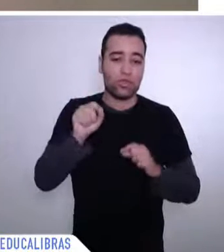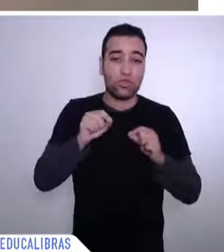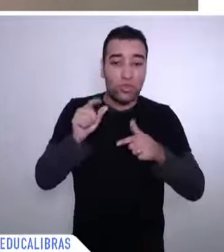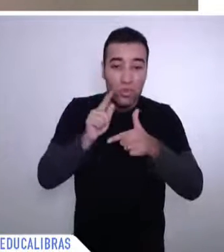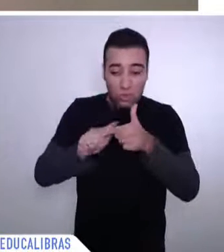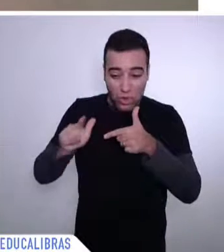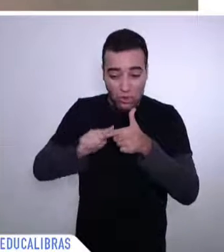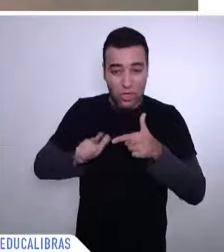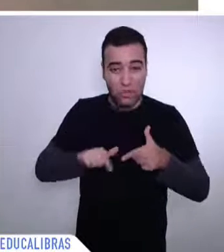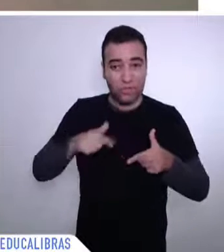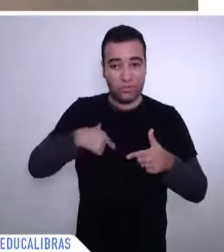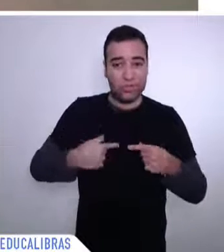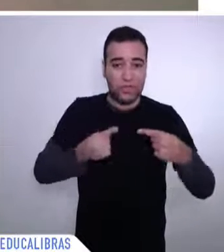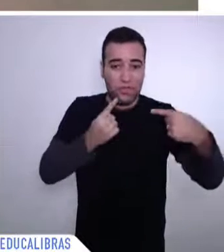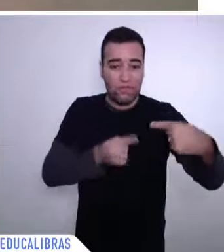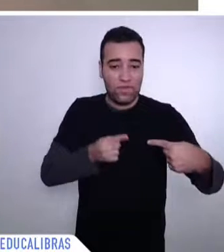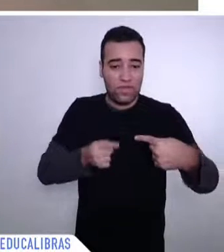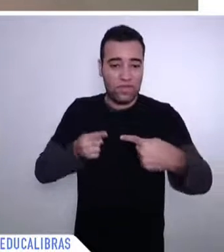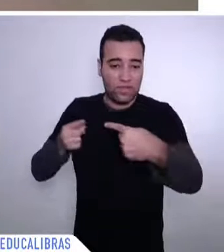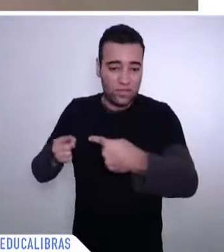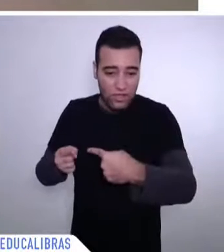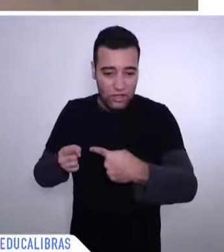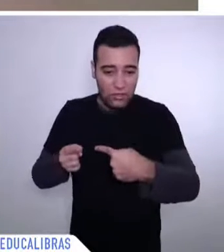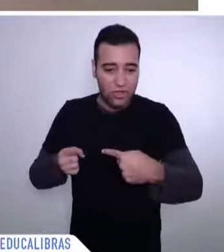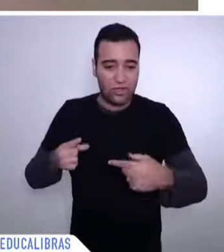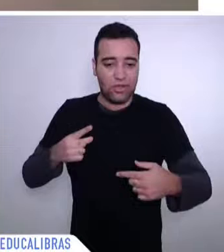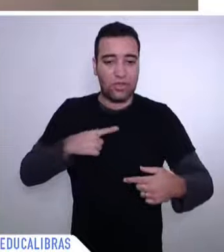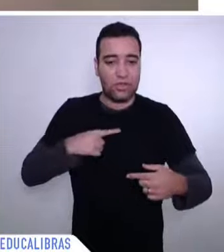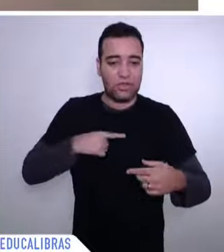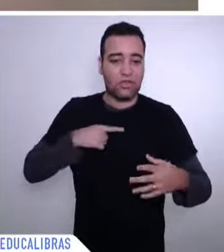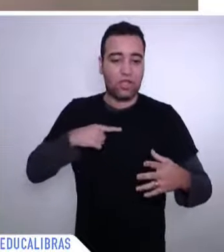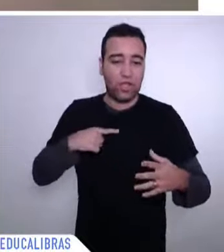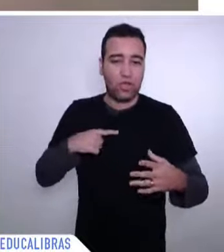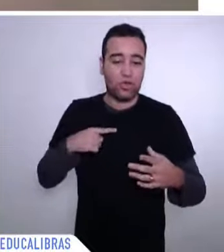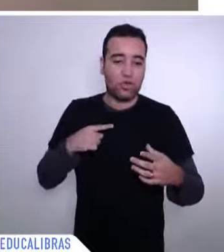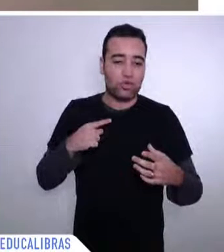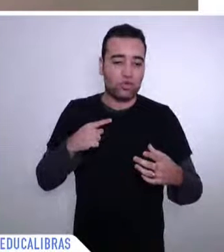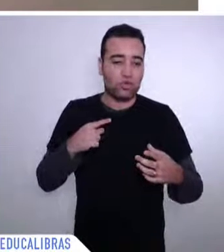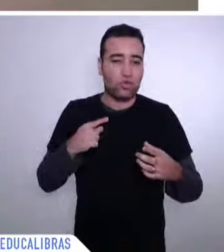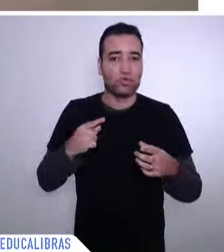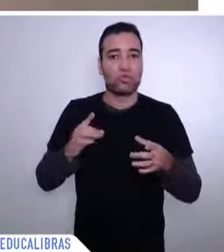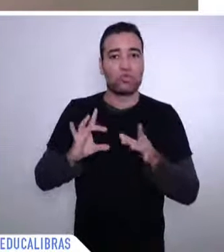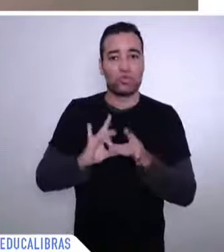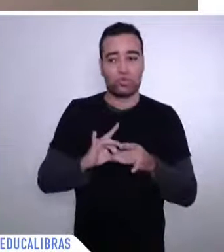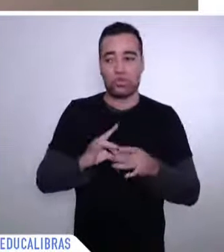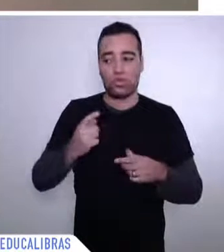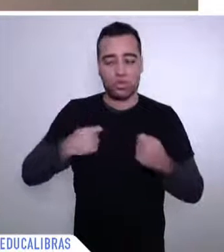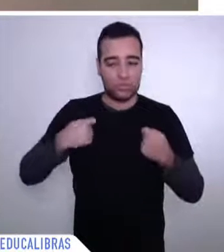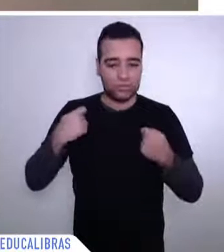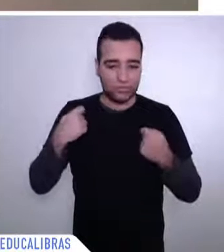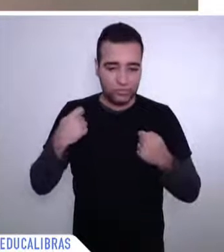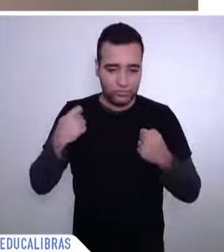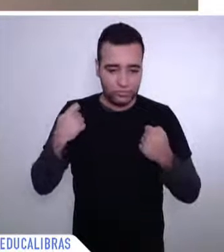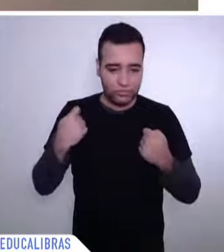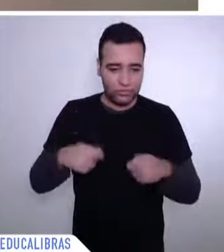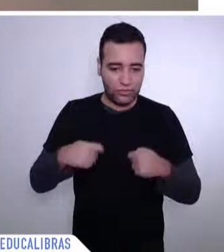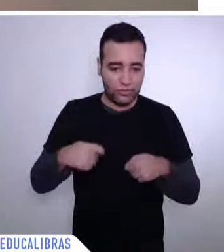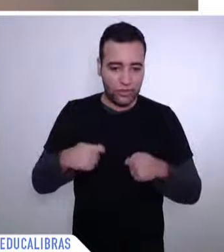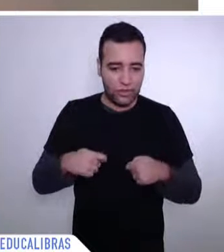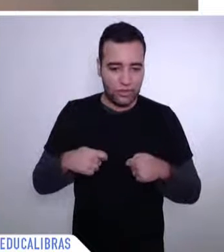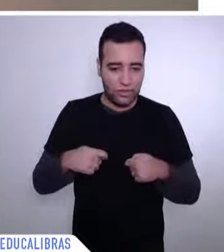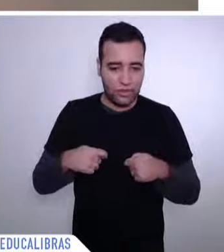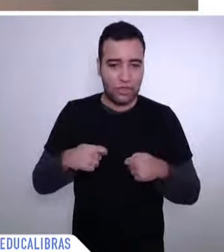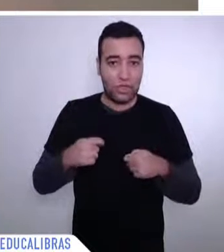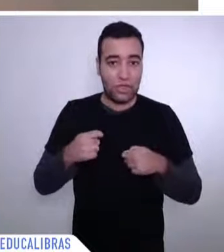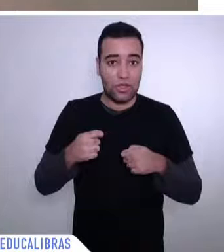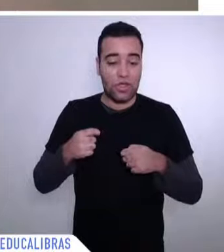have to involve all the social partners, the stakeholders, because there is nothing